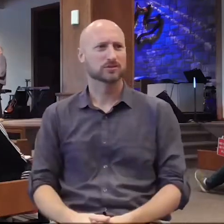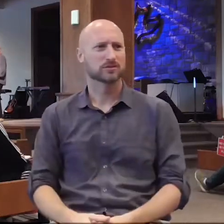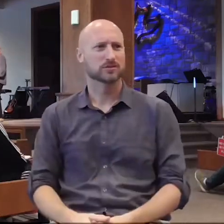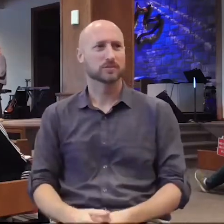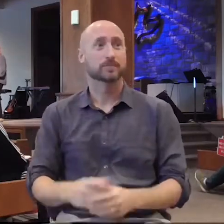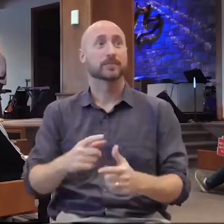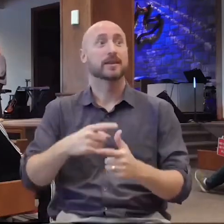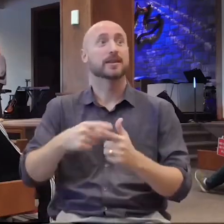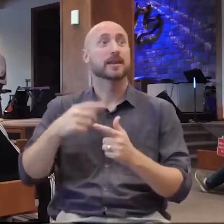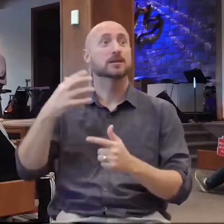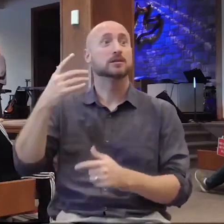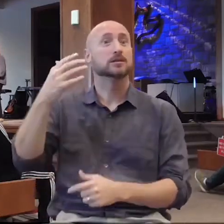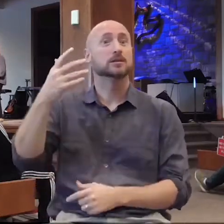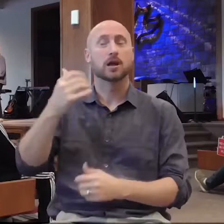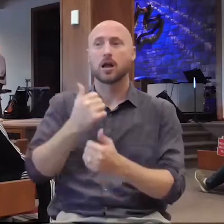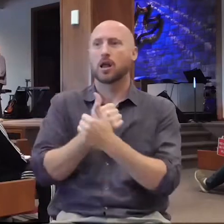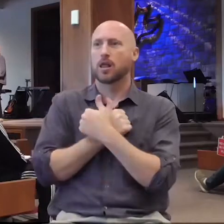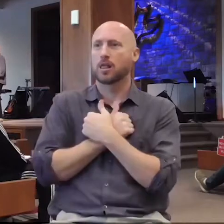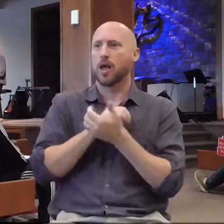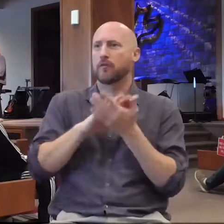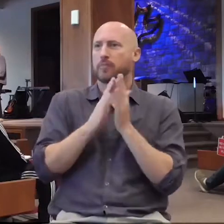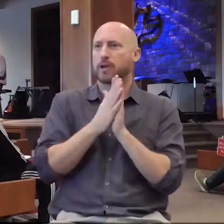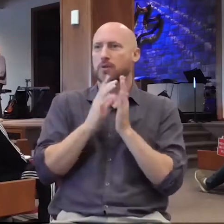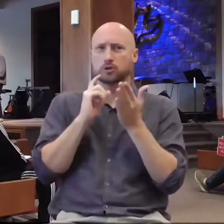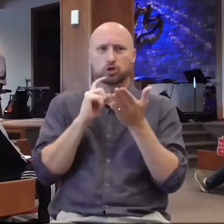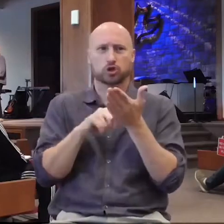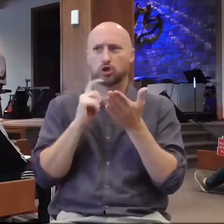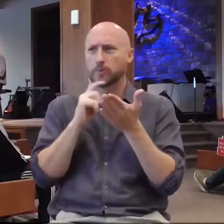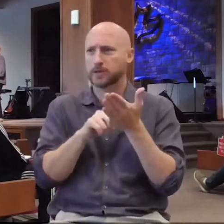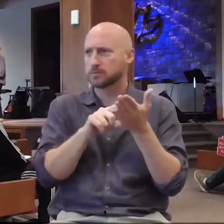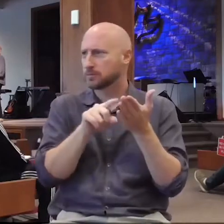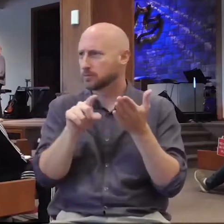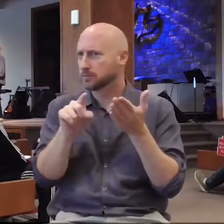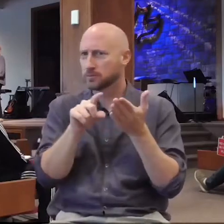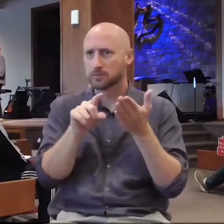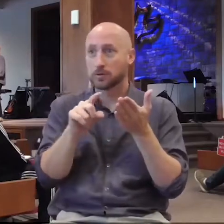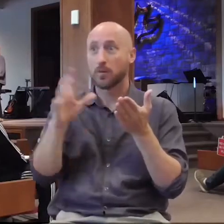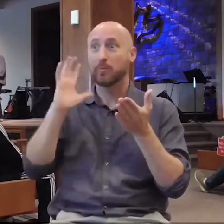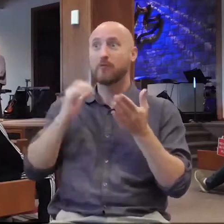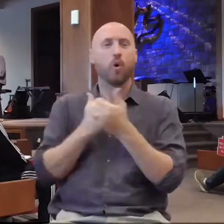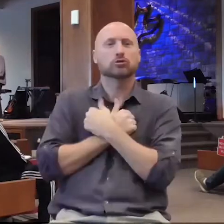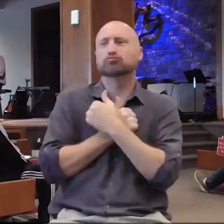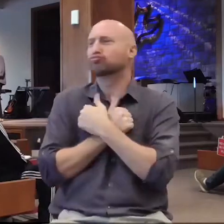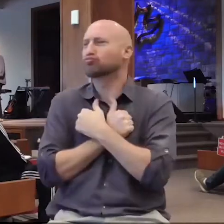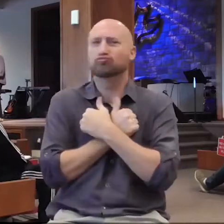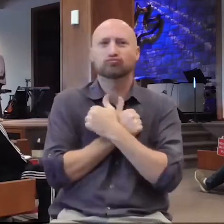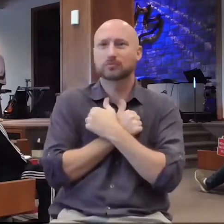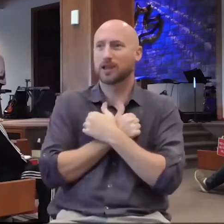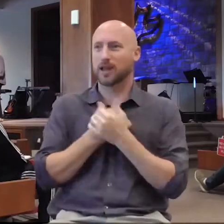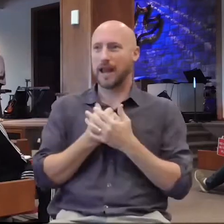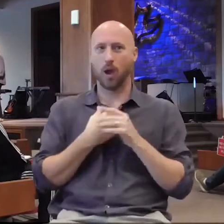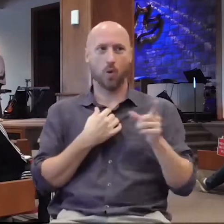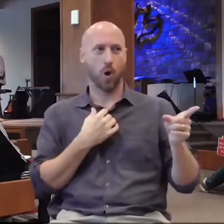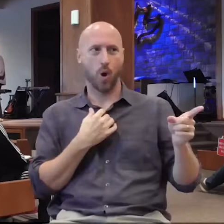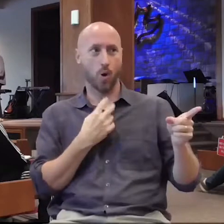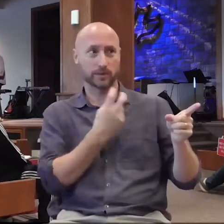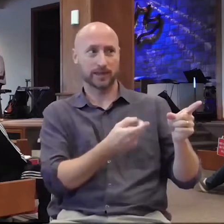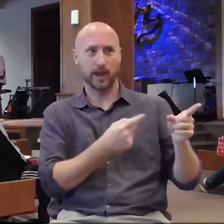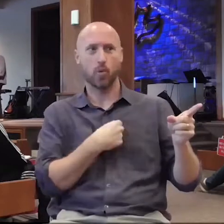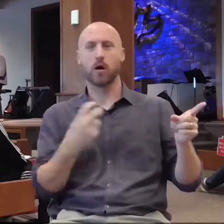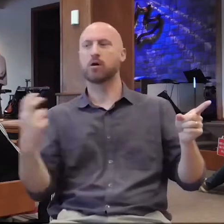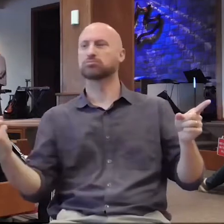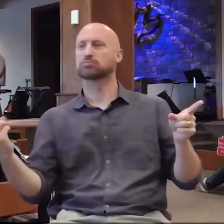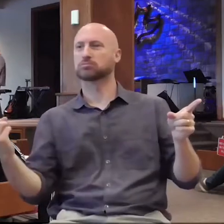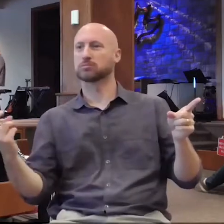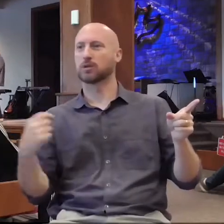turns to discernment, right? We just used to come and love everybody. No, don't sit over there. Don't ask them how they're doing, you